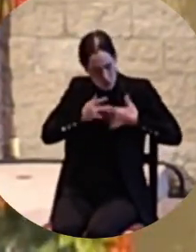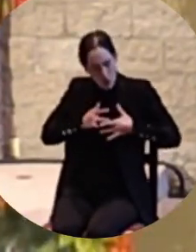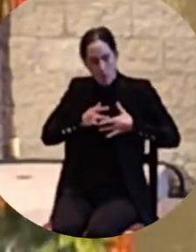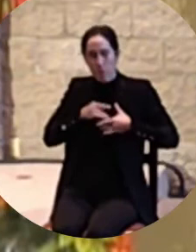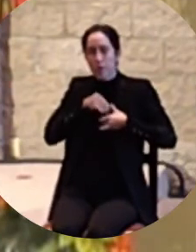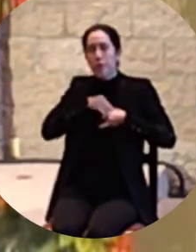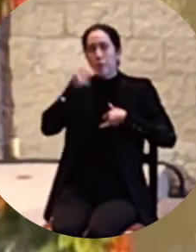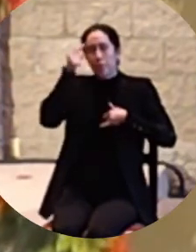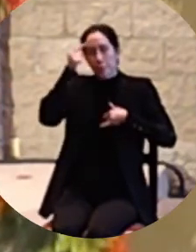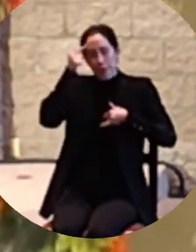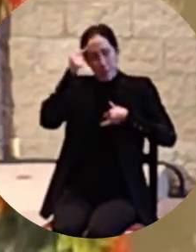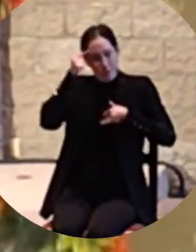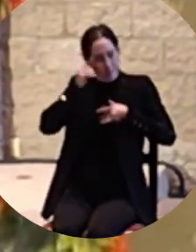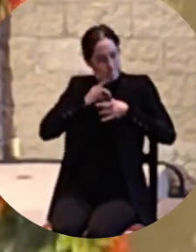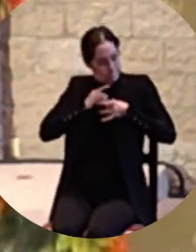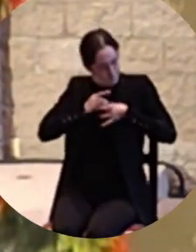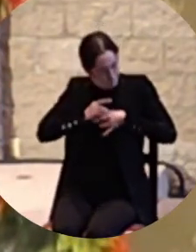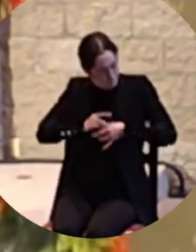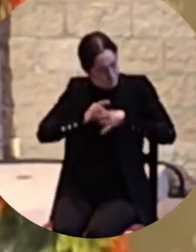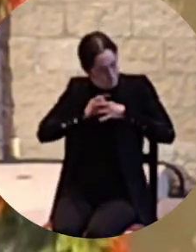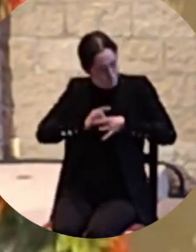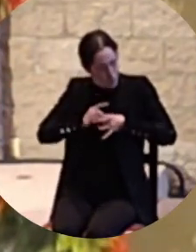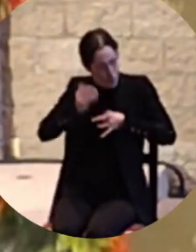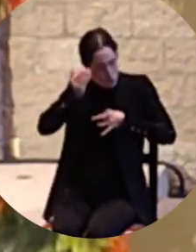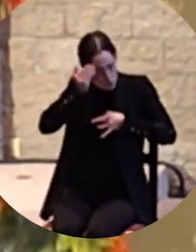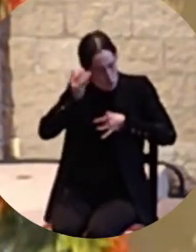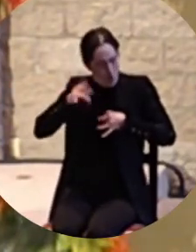feel God's love this morning, this God of love.